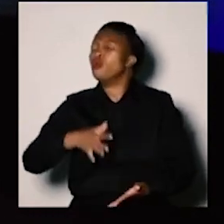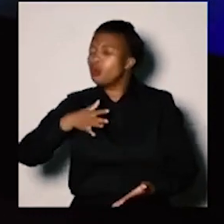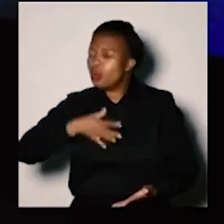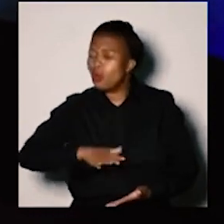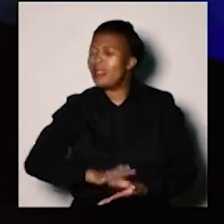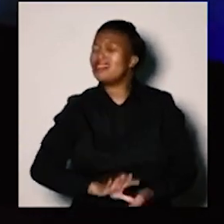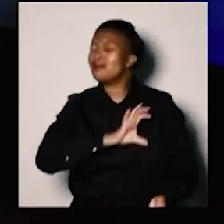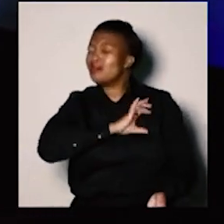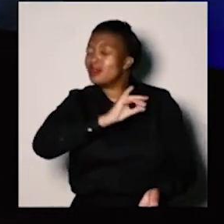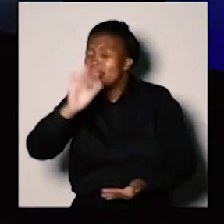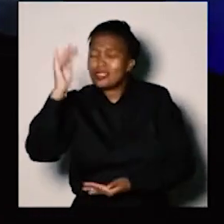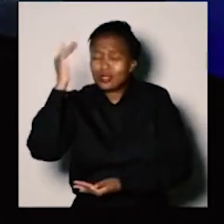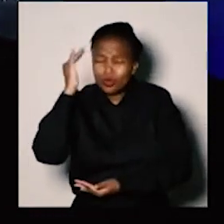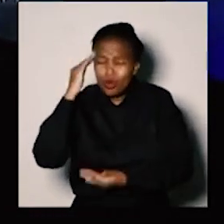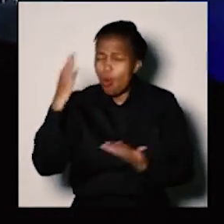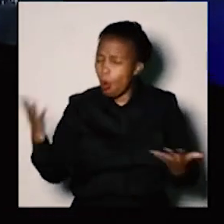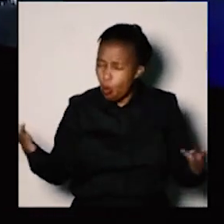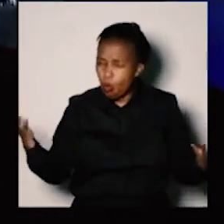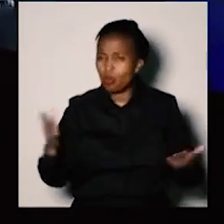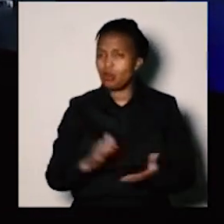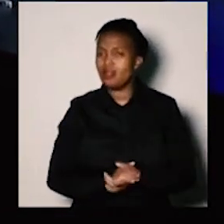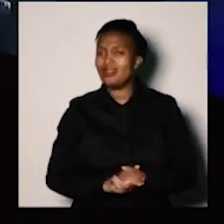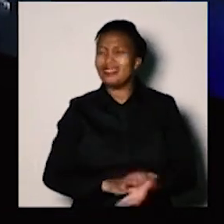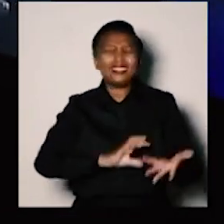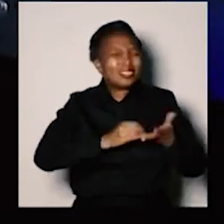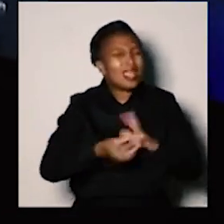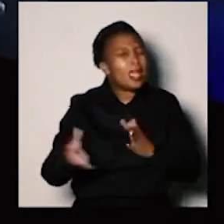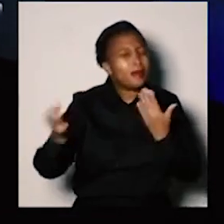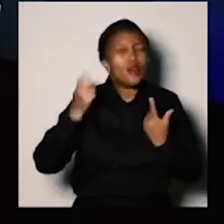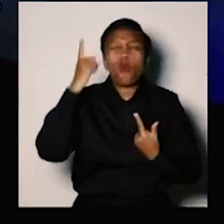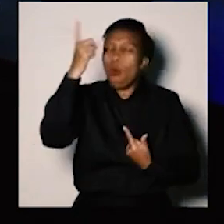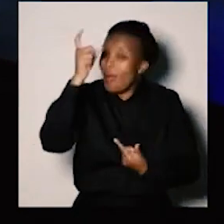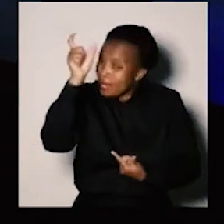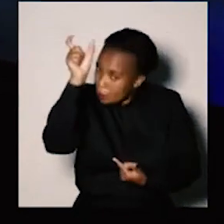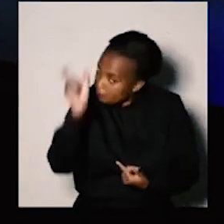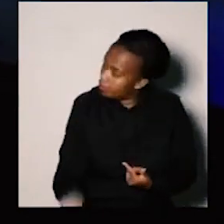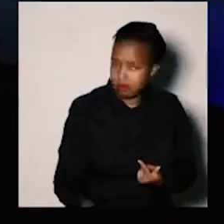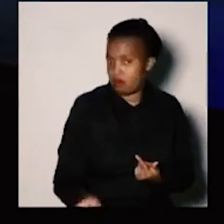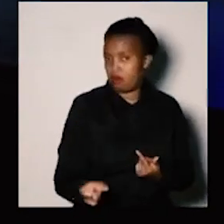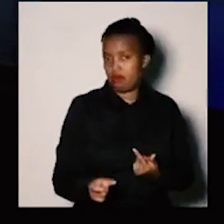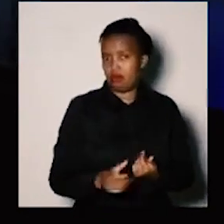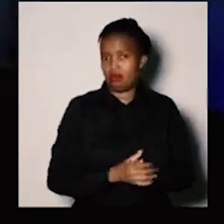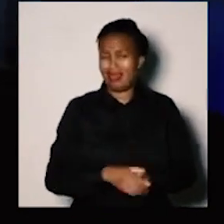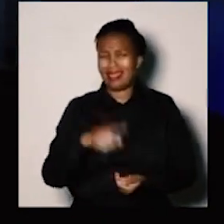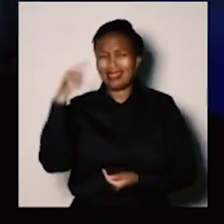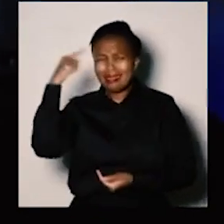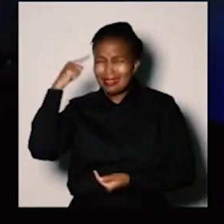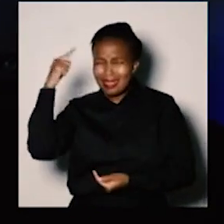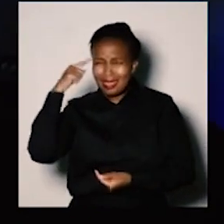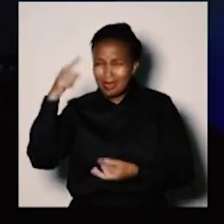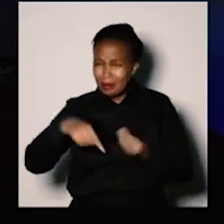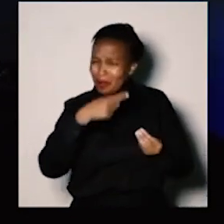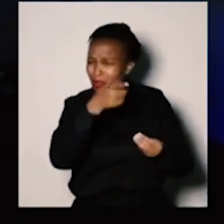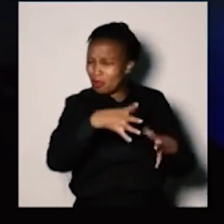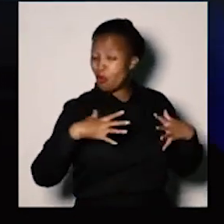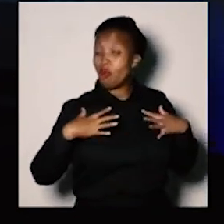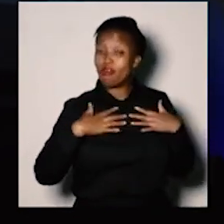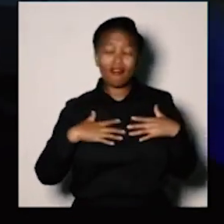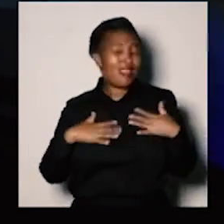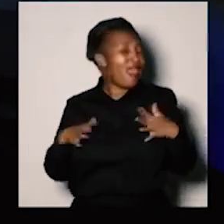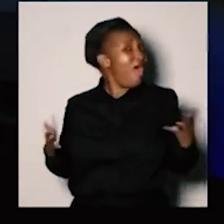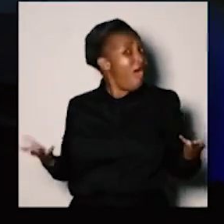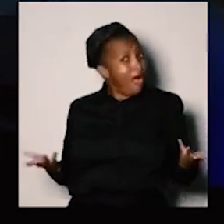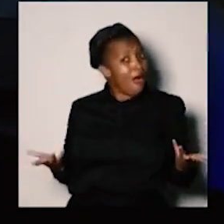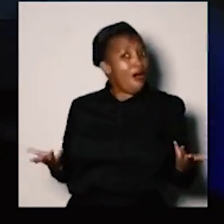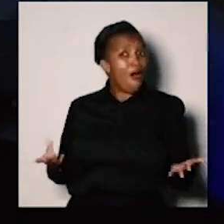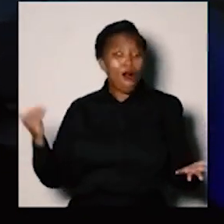At least, Luana, at least, like Abamutoiwana, when you go to heaven, or you want a fella. Think about it, how you will feel that day when